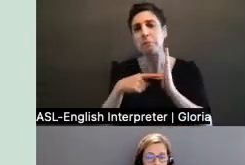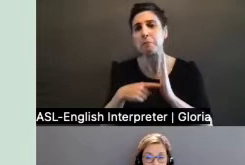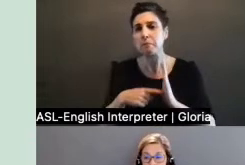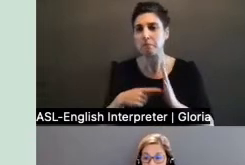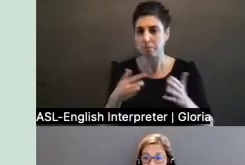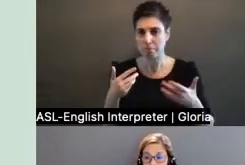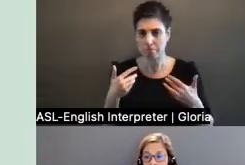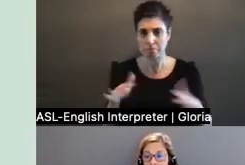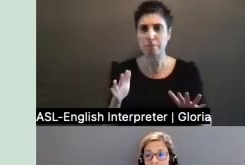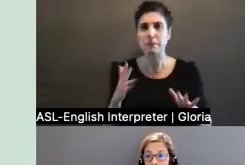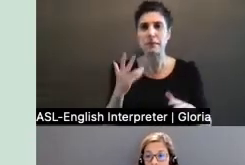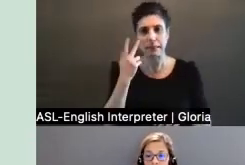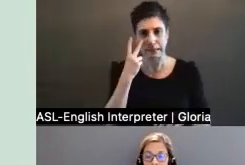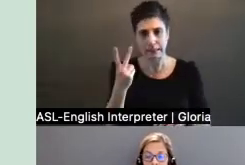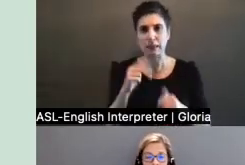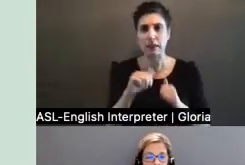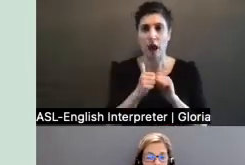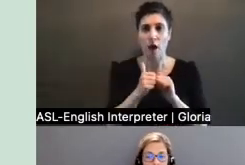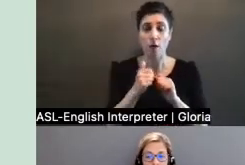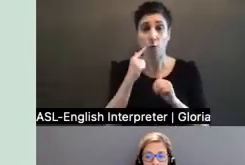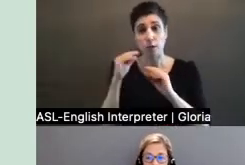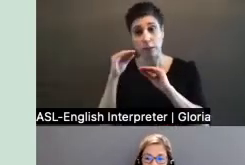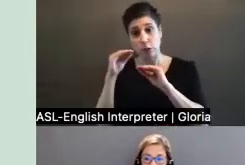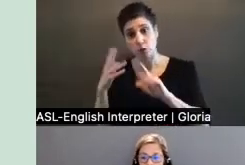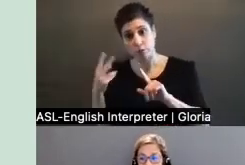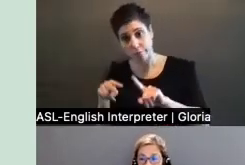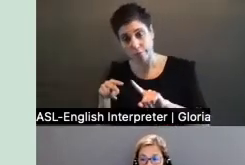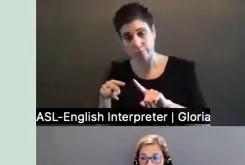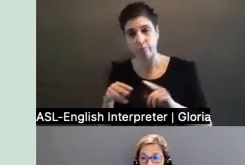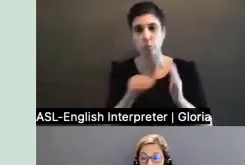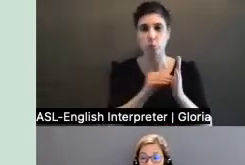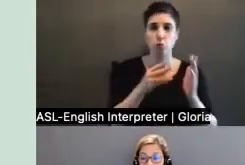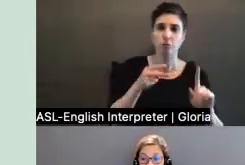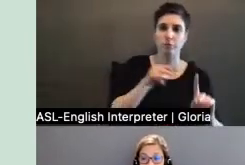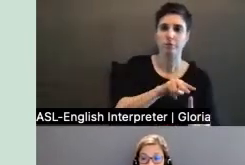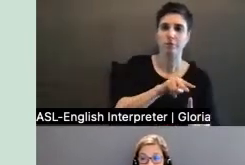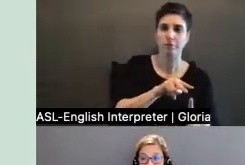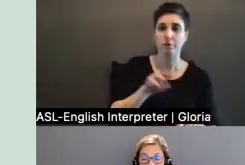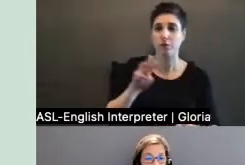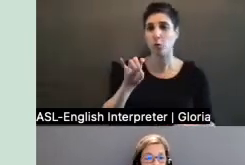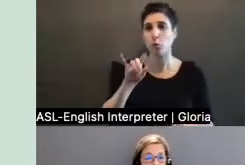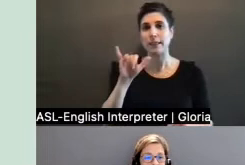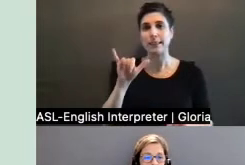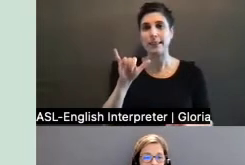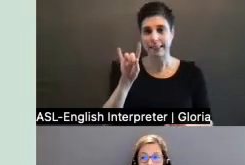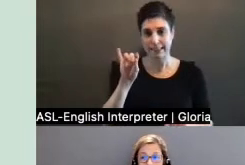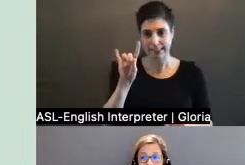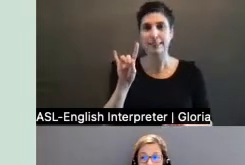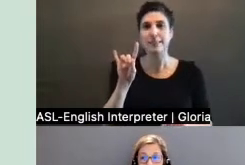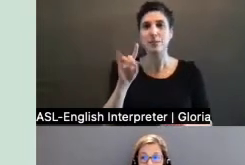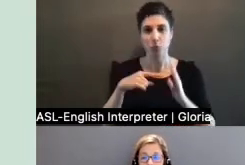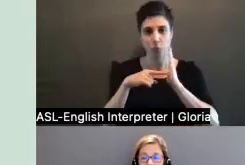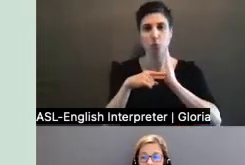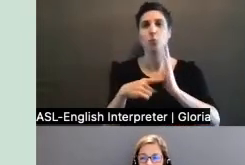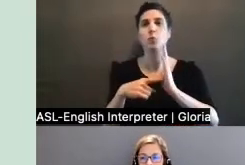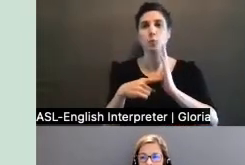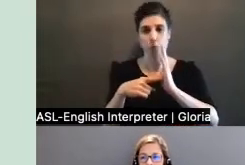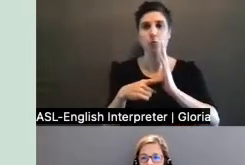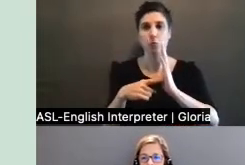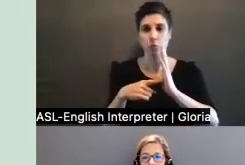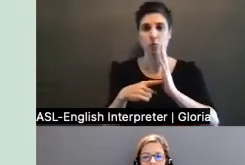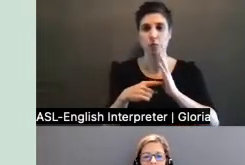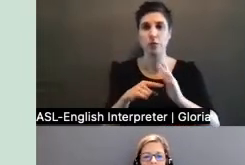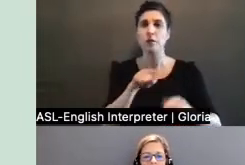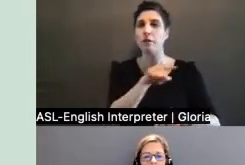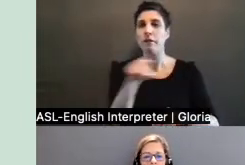it worked in the session, with Wendy giving you actual chance to even practice and answer the questions on the screen. But